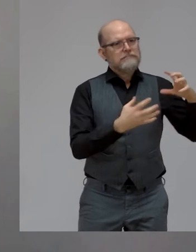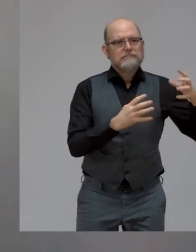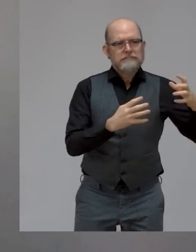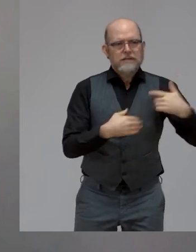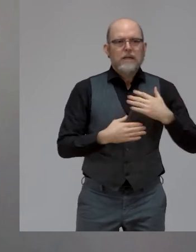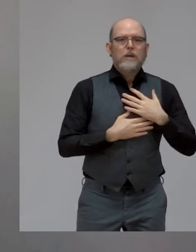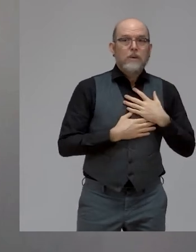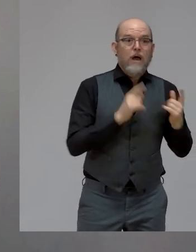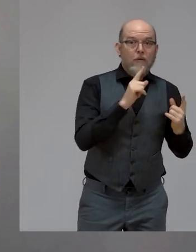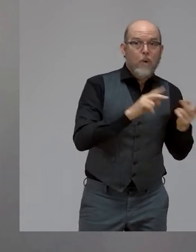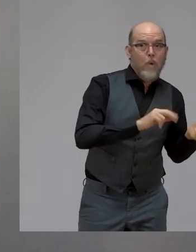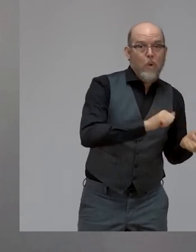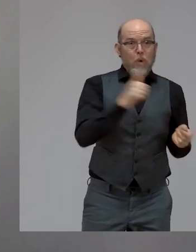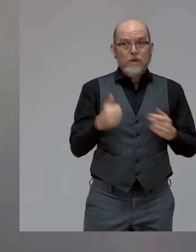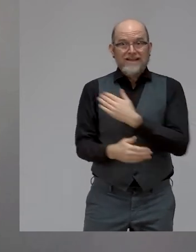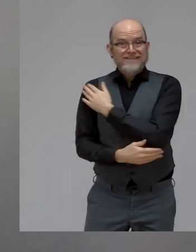amazing opportunity,